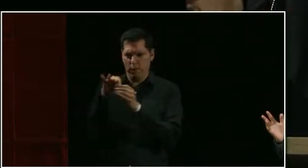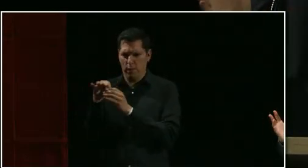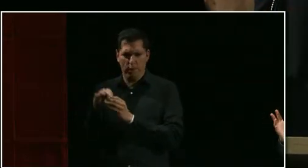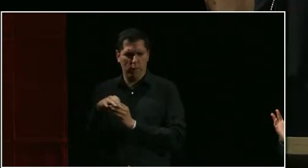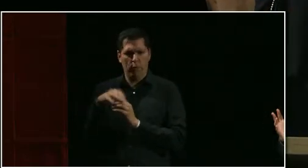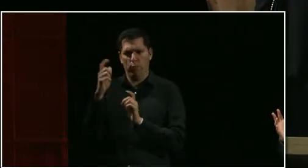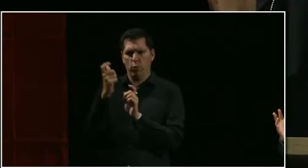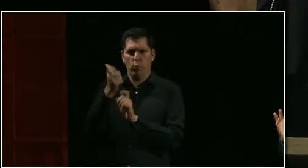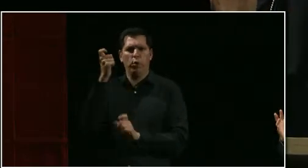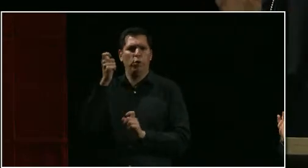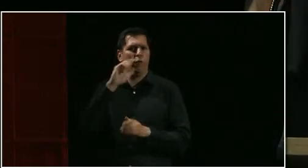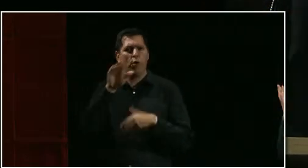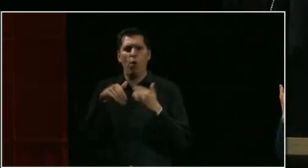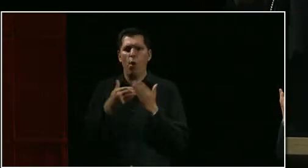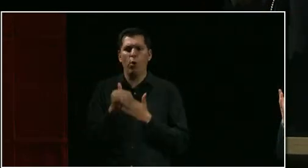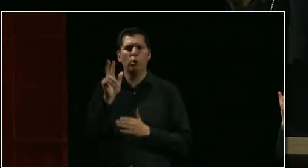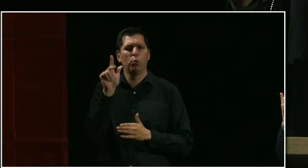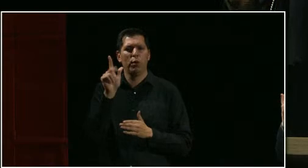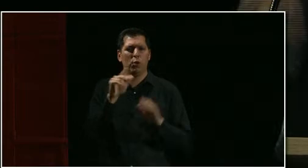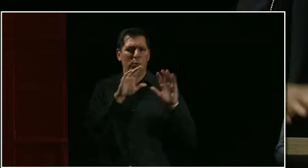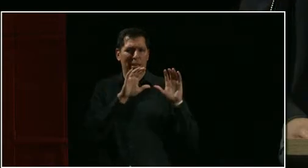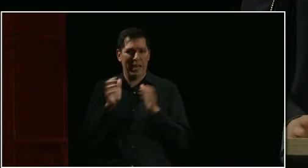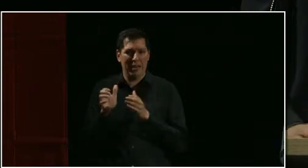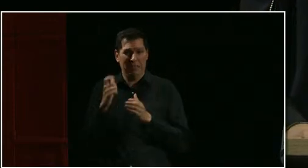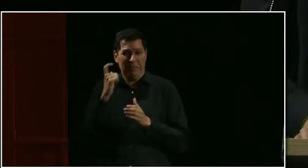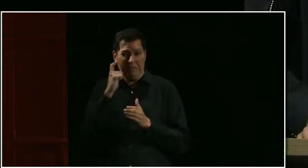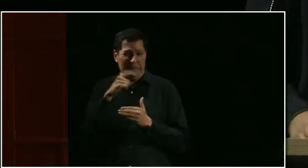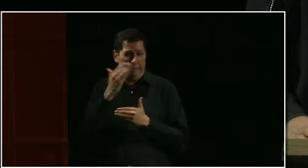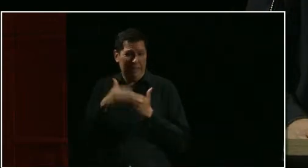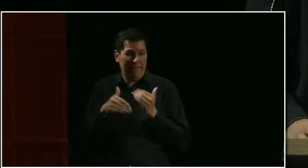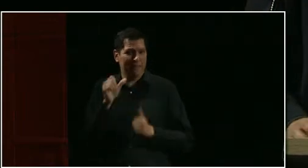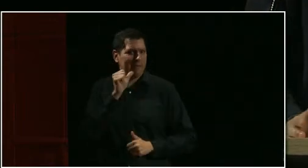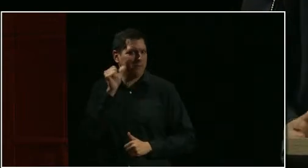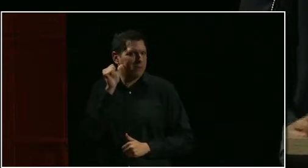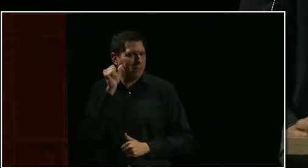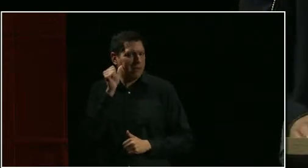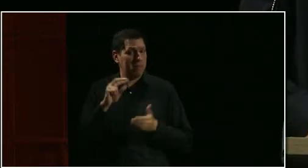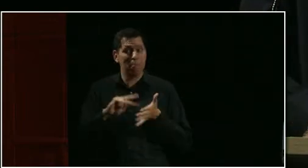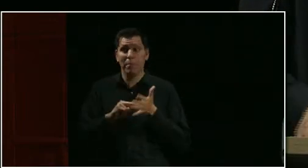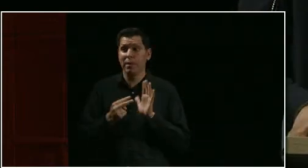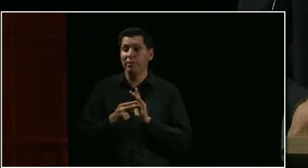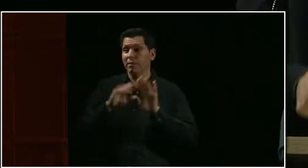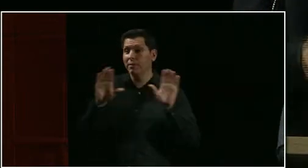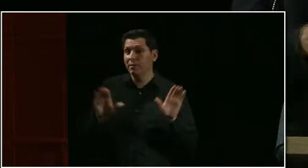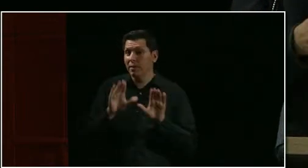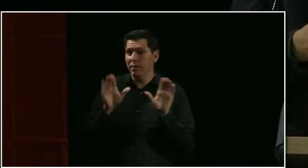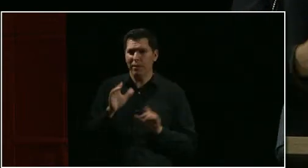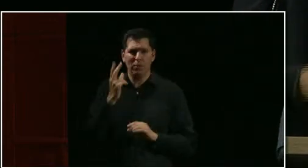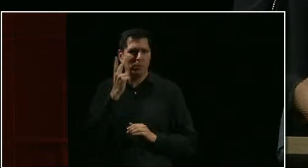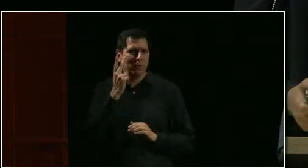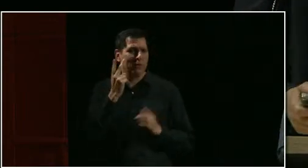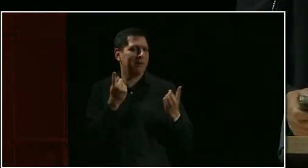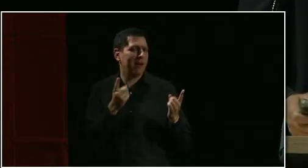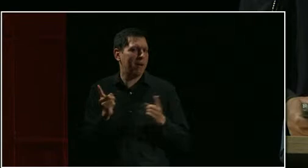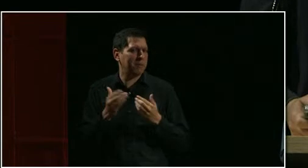all 23 categories, which just ended yesterday. So we shall see on Sunday what happens from